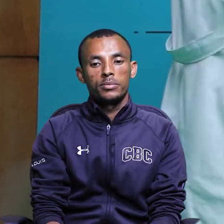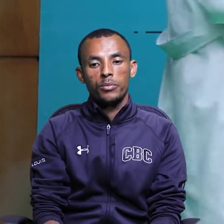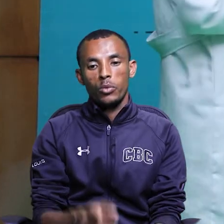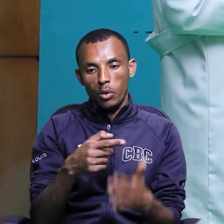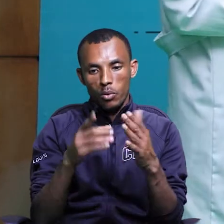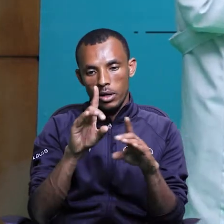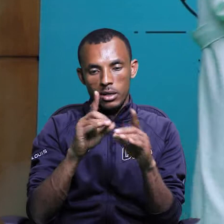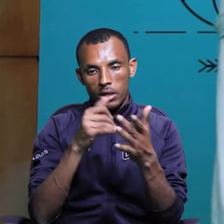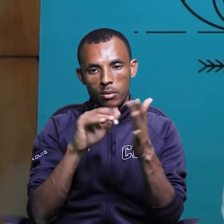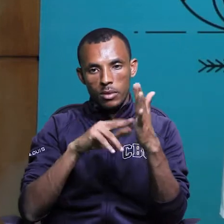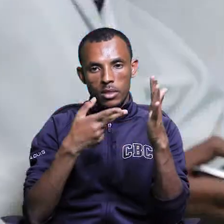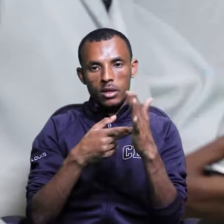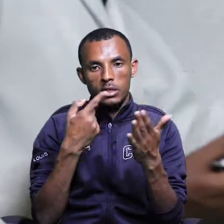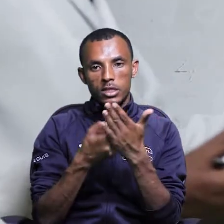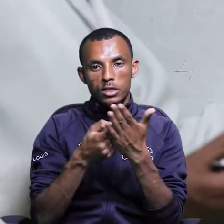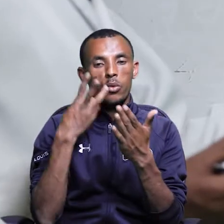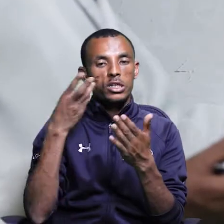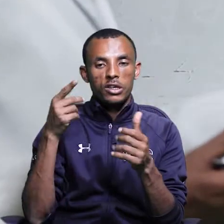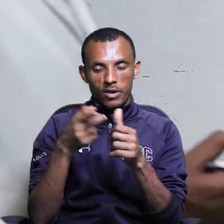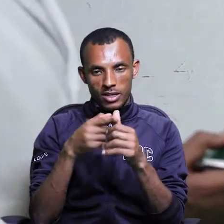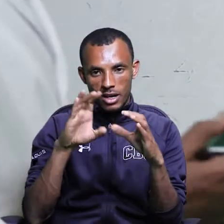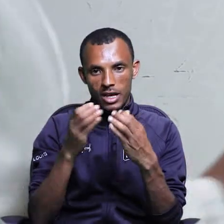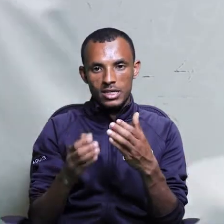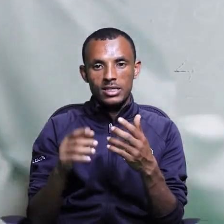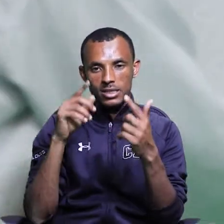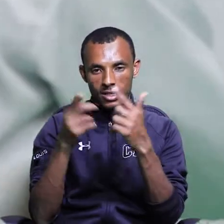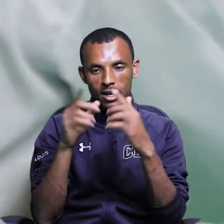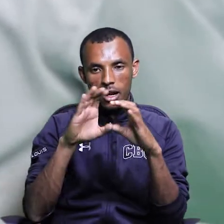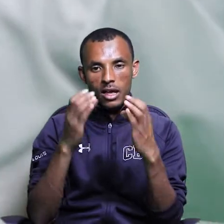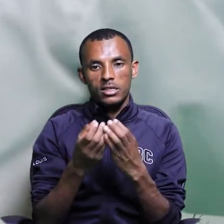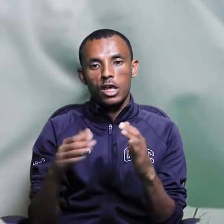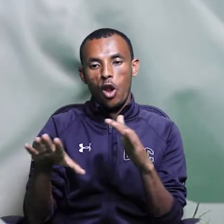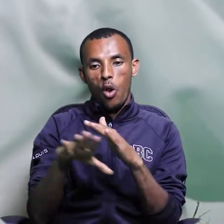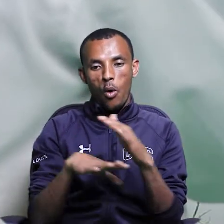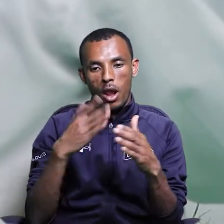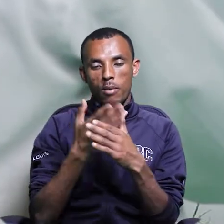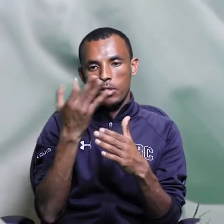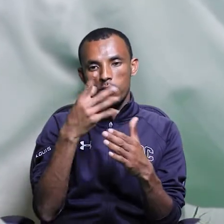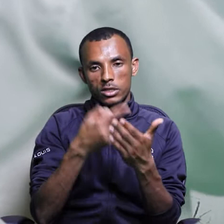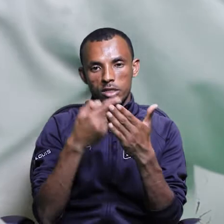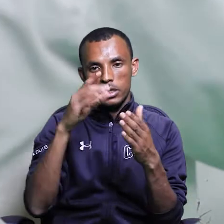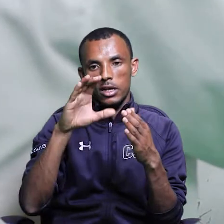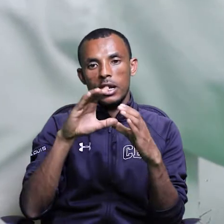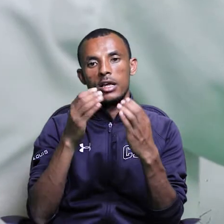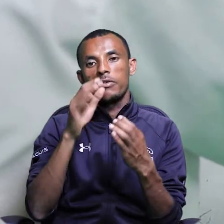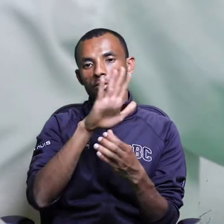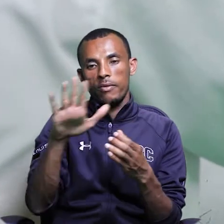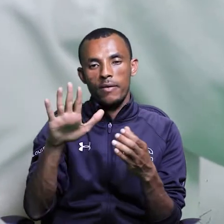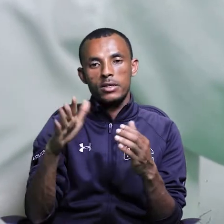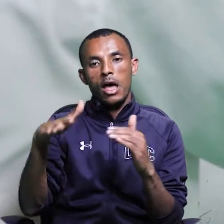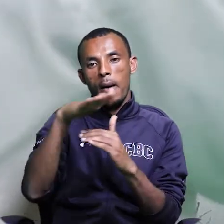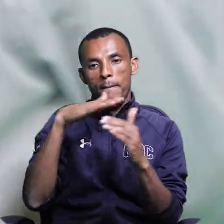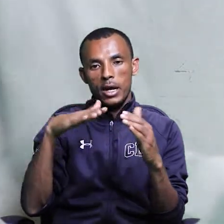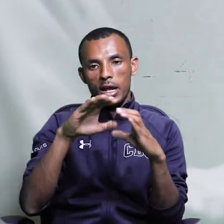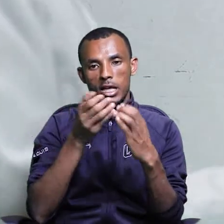So what does it mean? This was the first class, second class. The lower limit of this class, it is 55. The upper limit